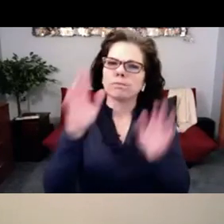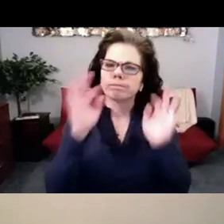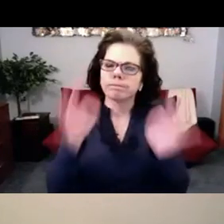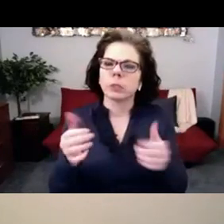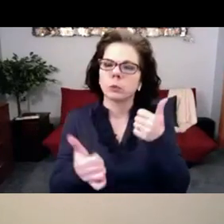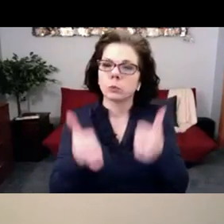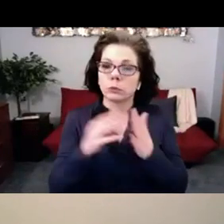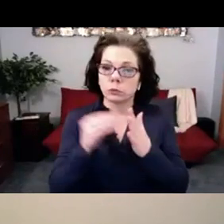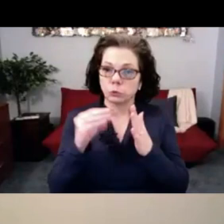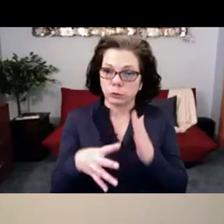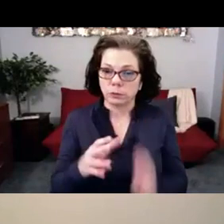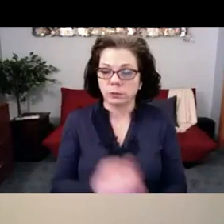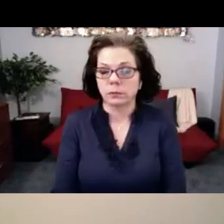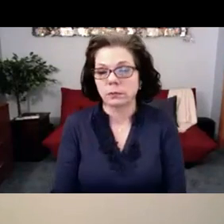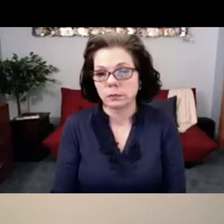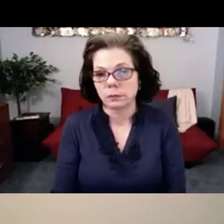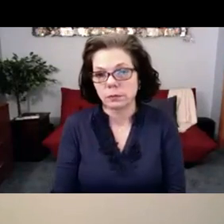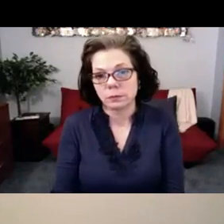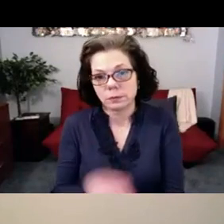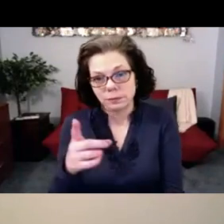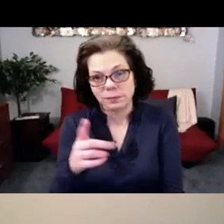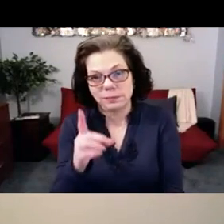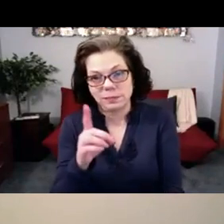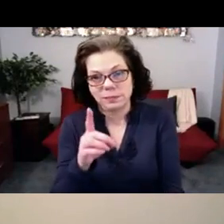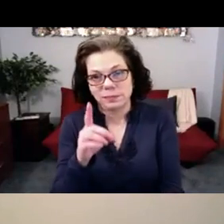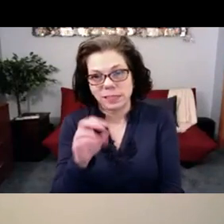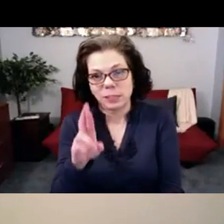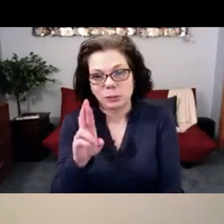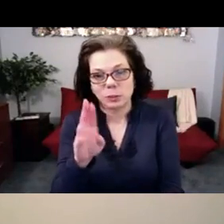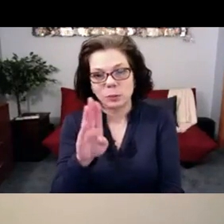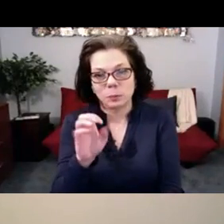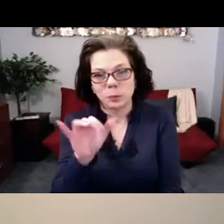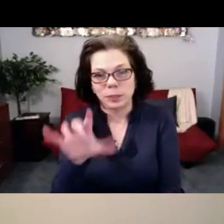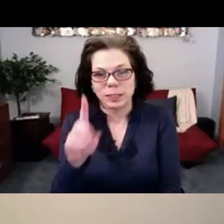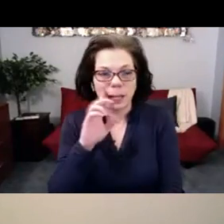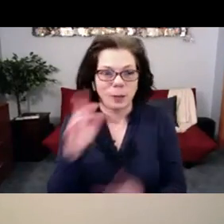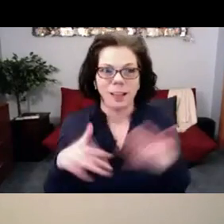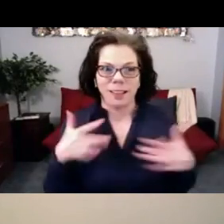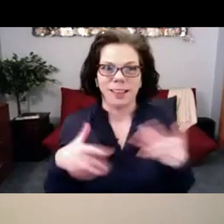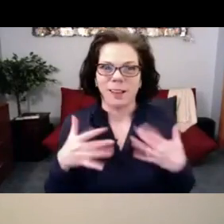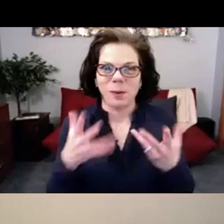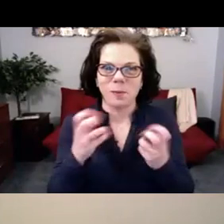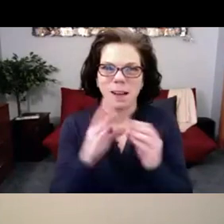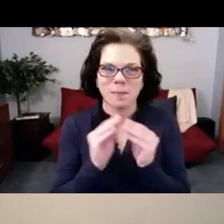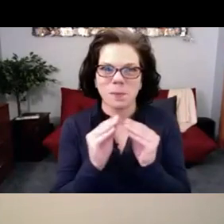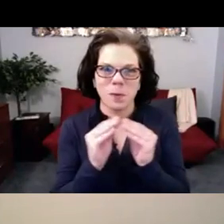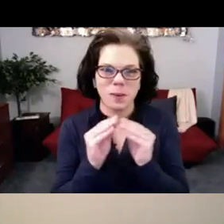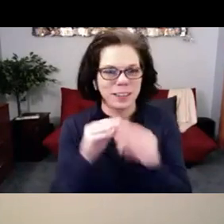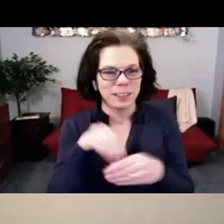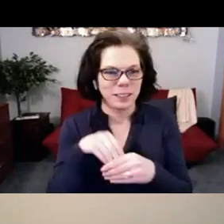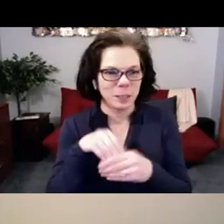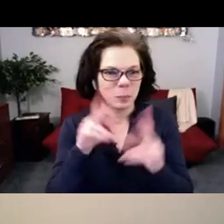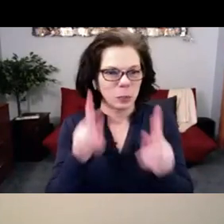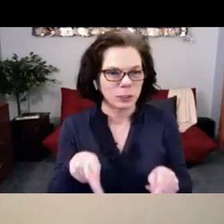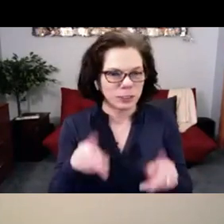back on April 1st? Yeah, thank you. I know there's a lot of excitement about increasing and expanding in-person learning. Certainly, again,